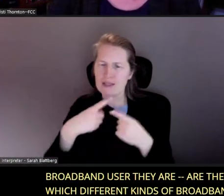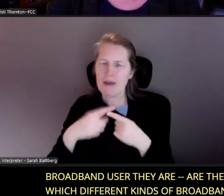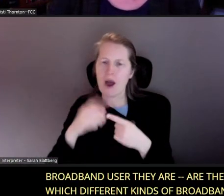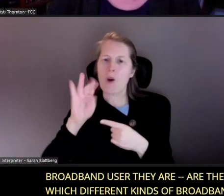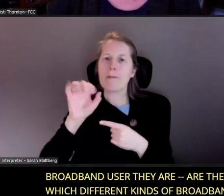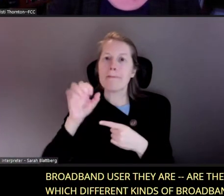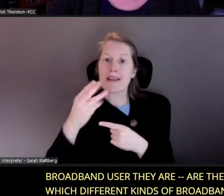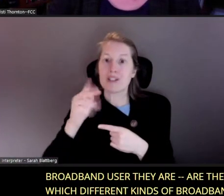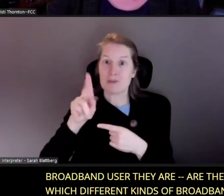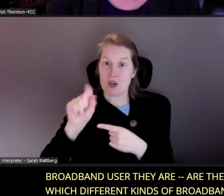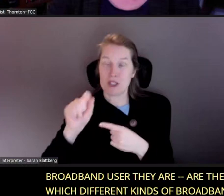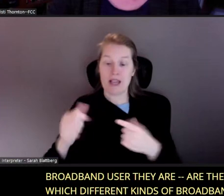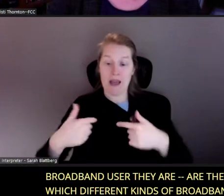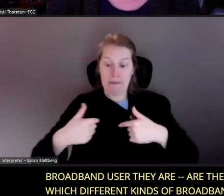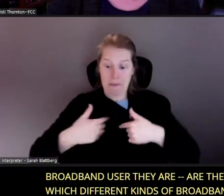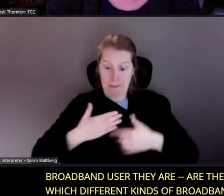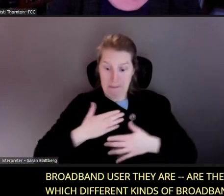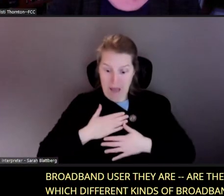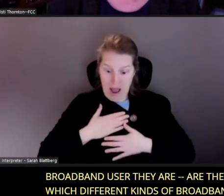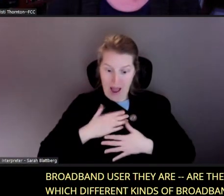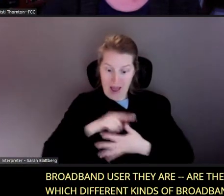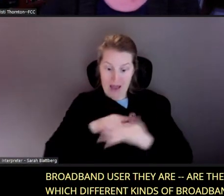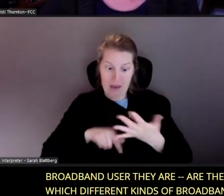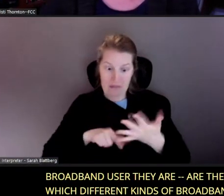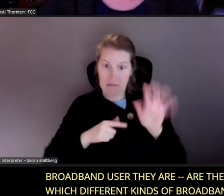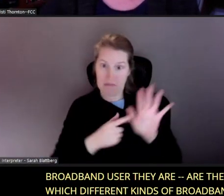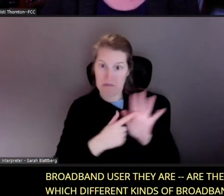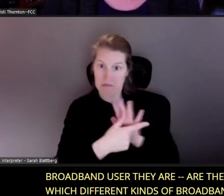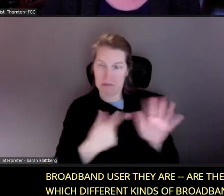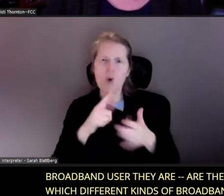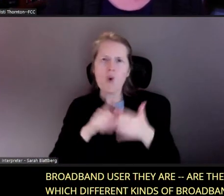given who I am, what's the minimum amount that I need?